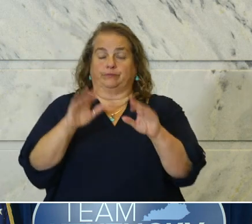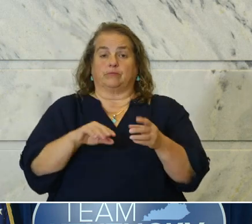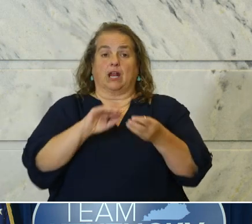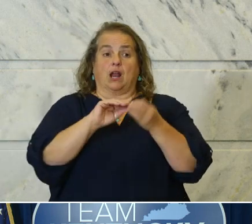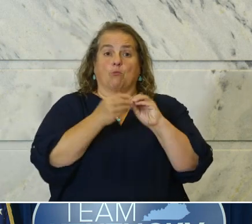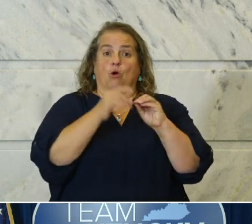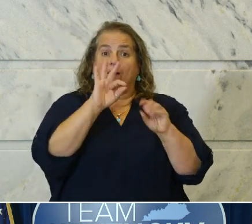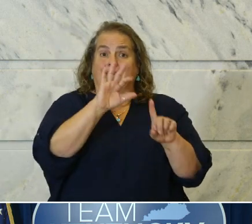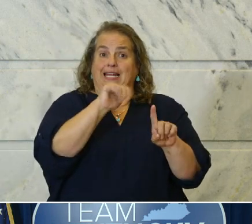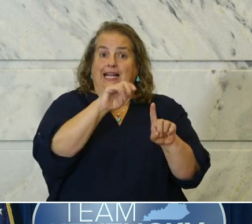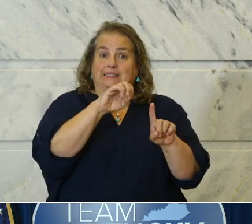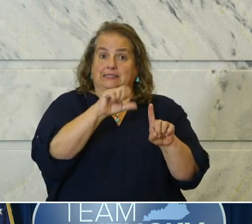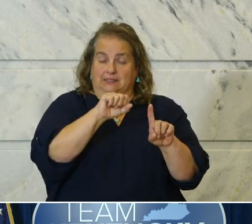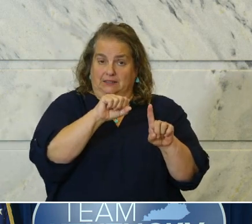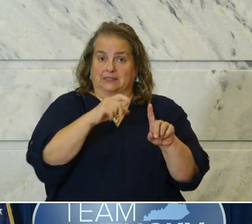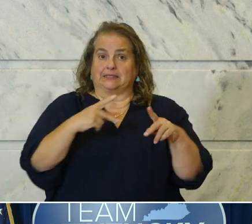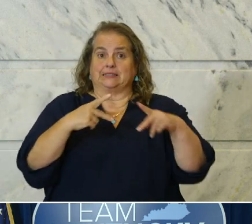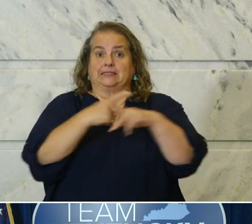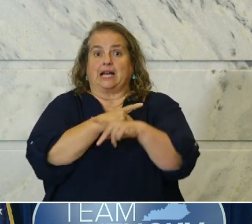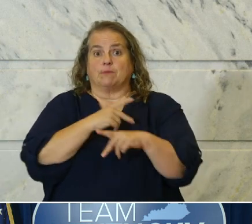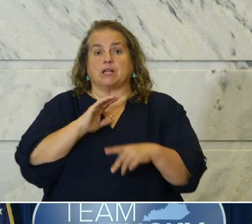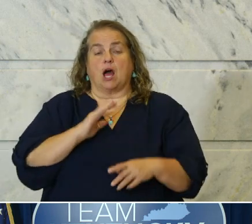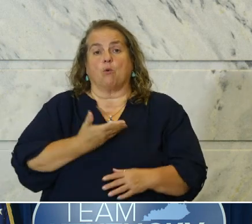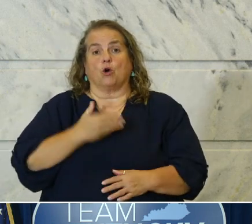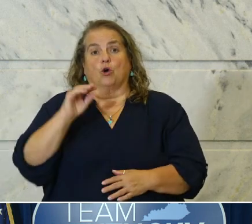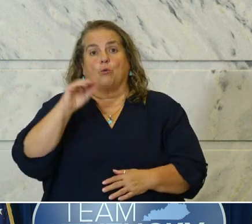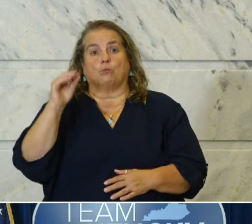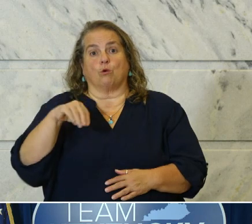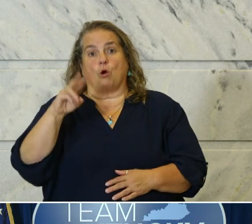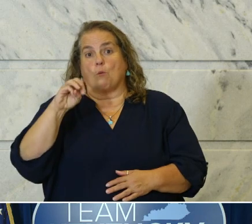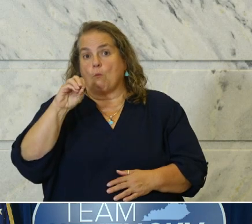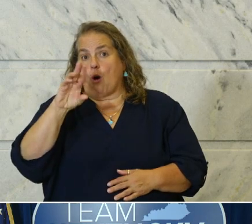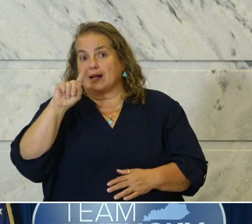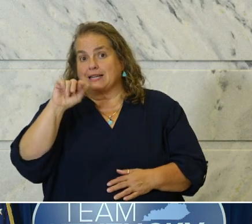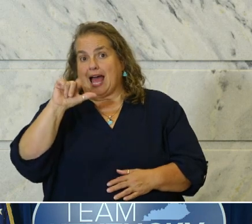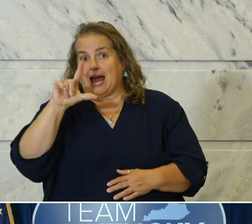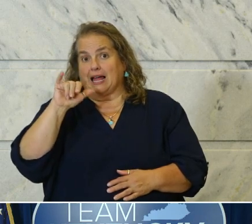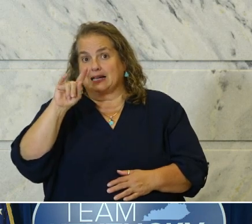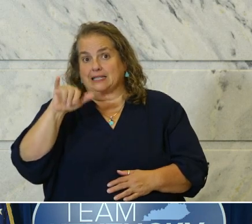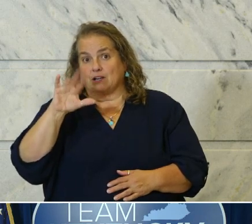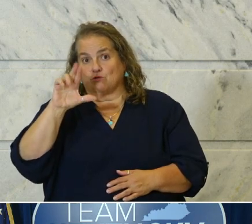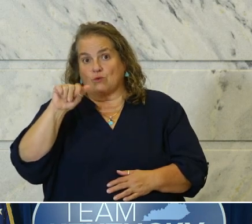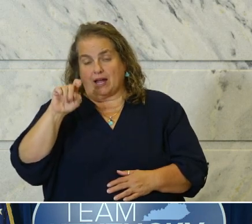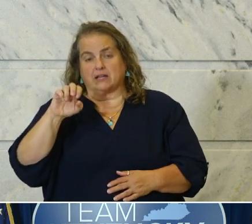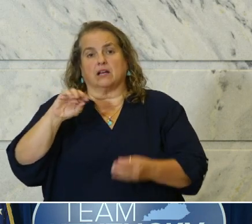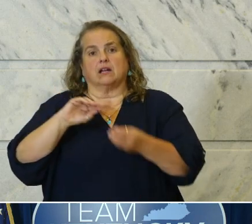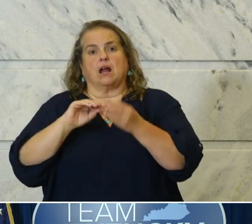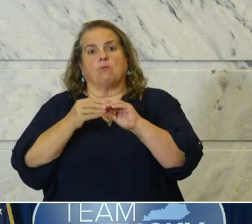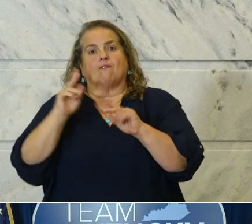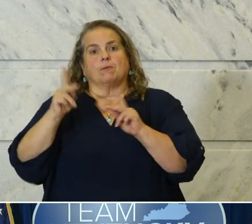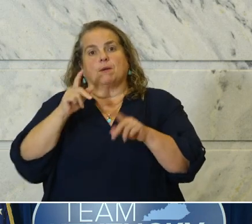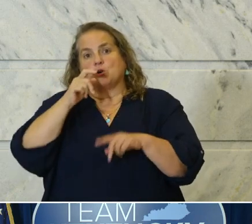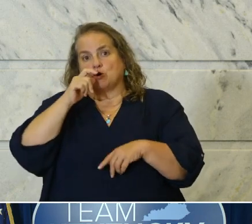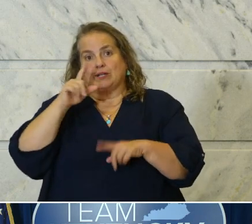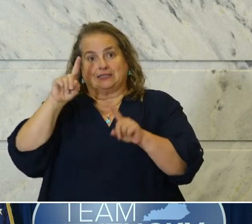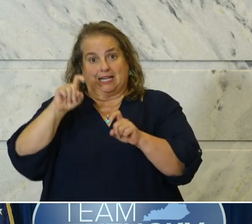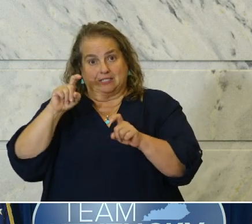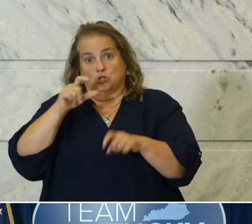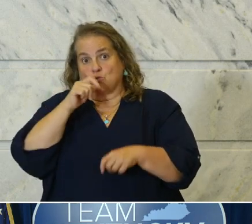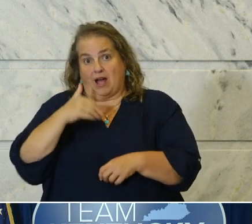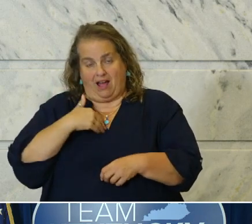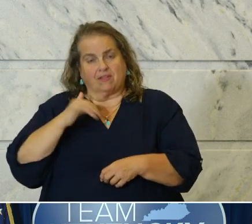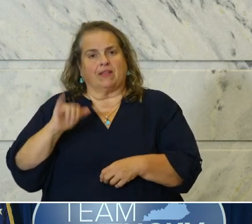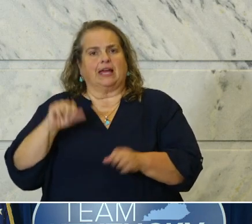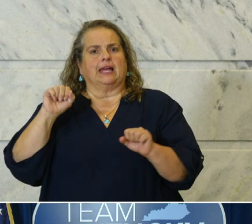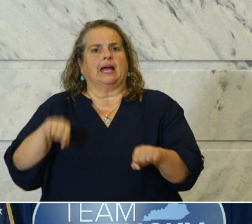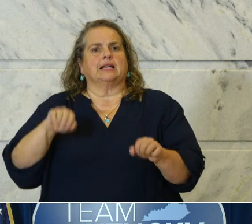times our mortality rate, because that's how you calculate the mortality rate. It's the total number of people who test positive that pass away.